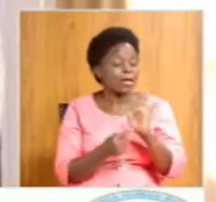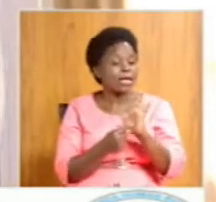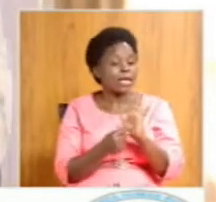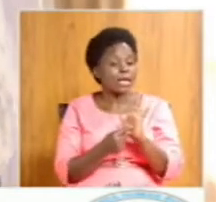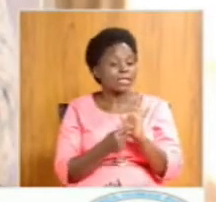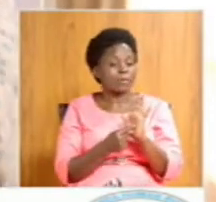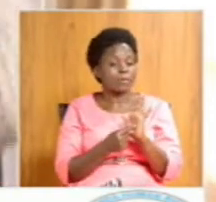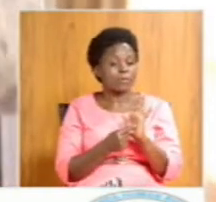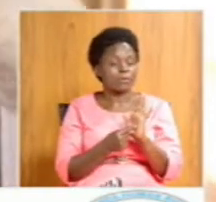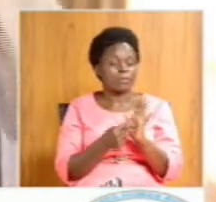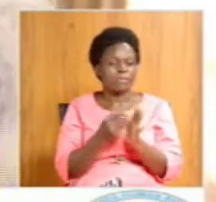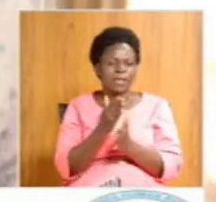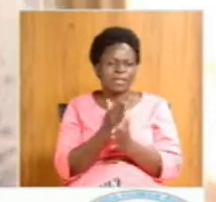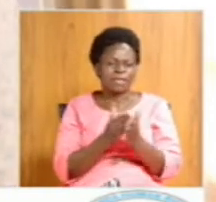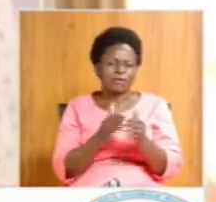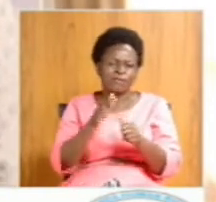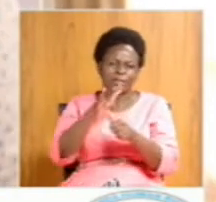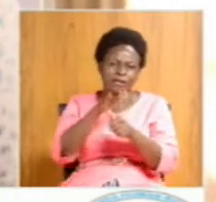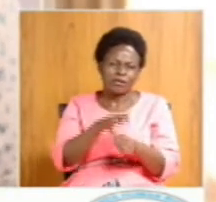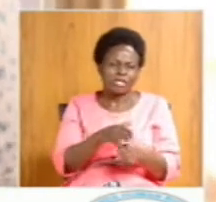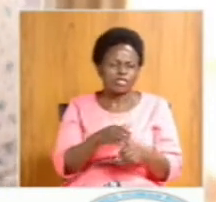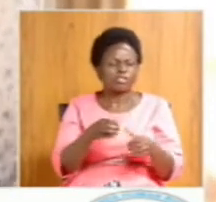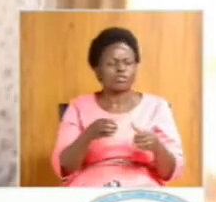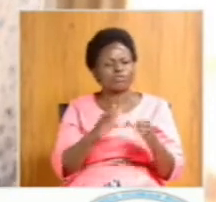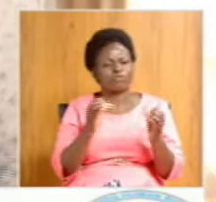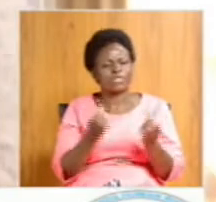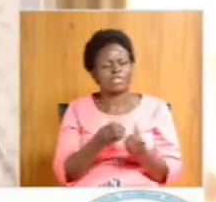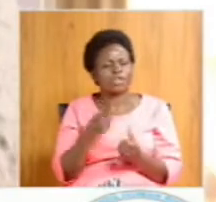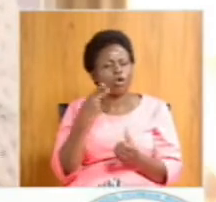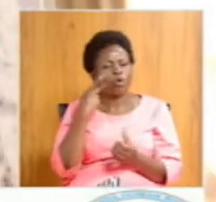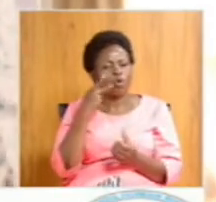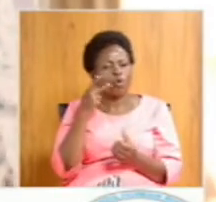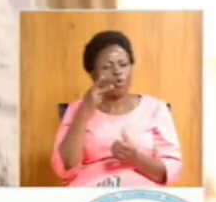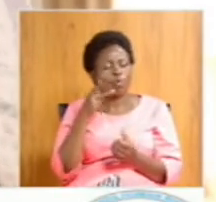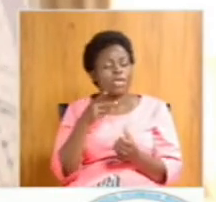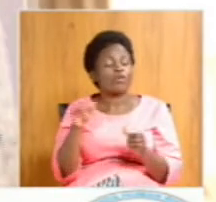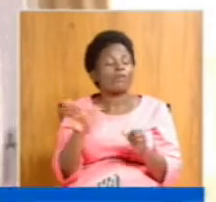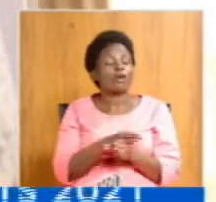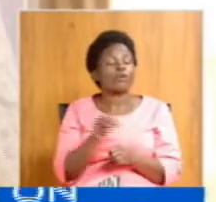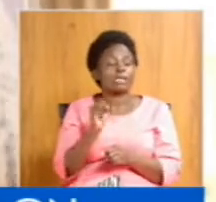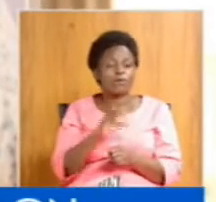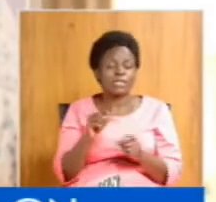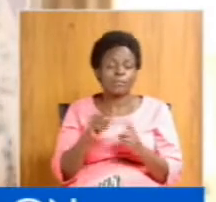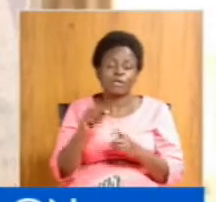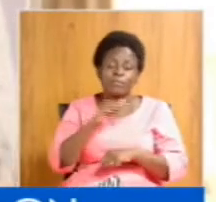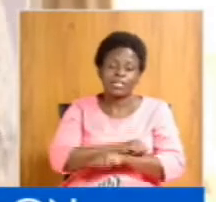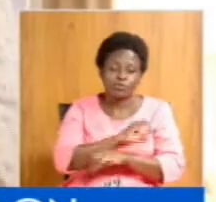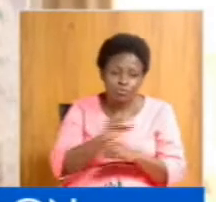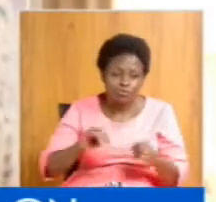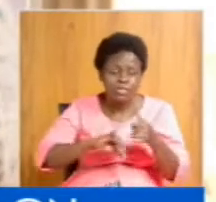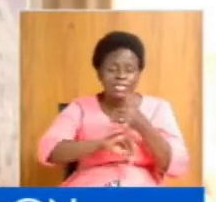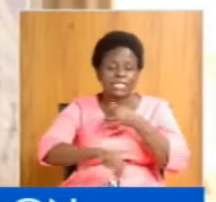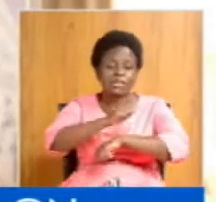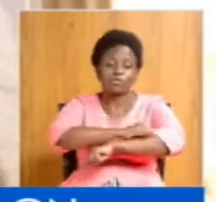example to some of the marginalized communities in Kumi district. You have a whole sub-counter, no primary school, no